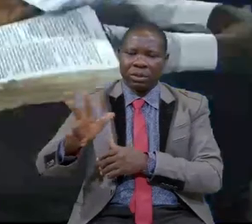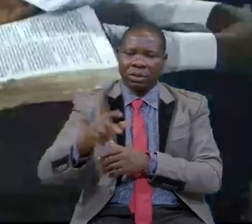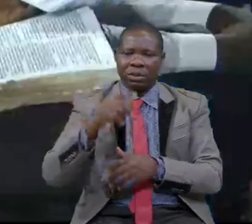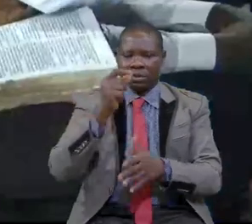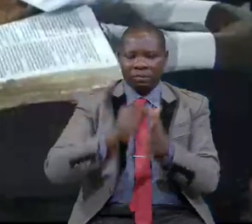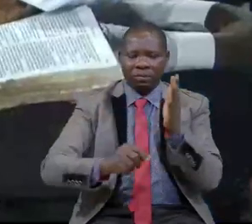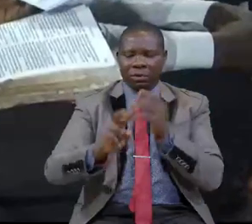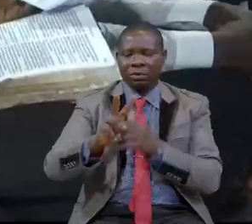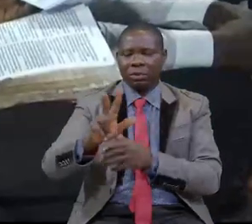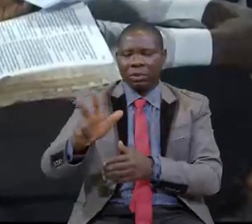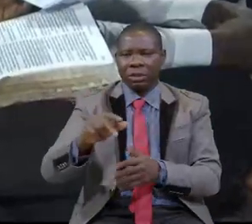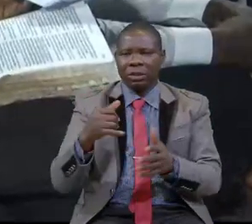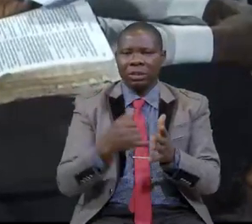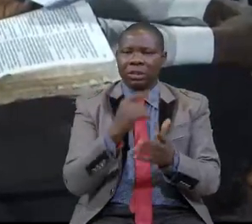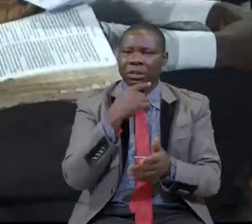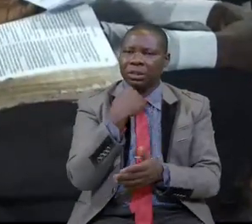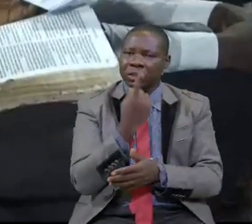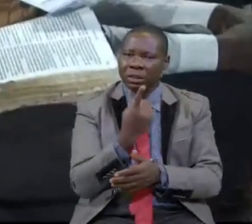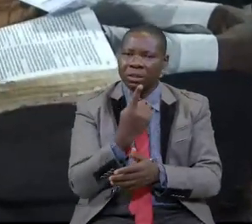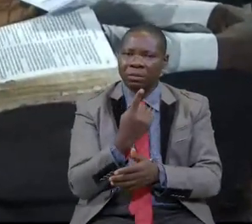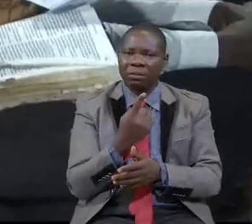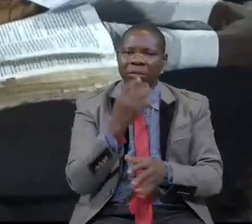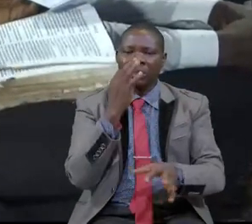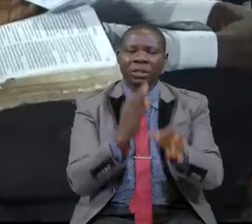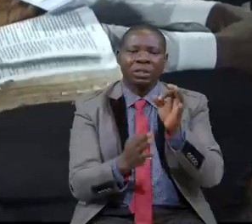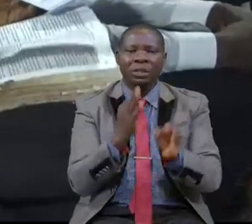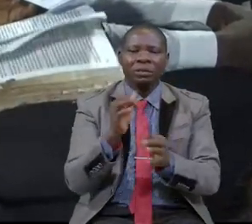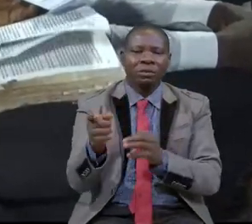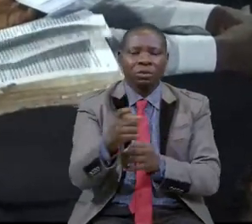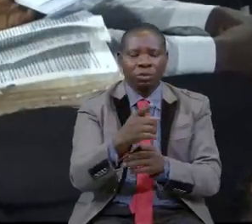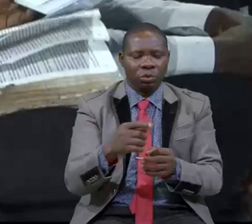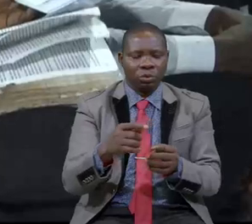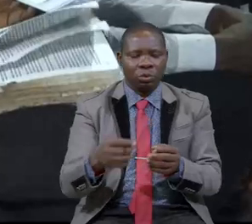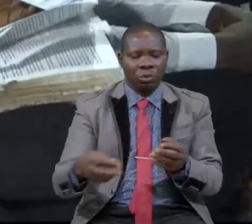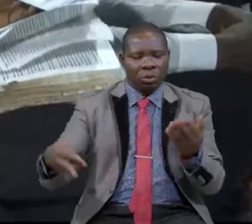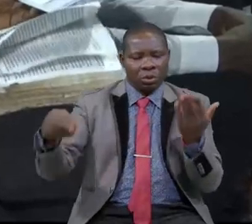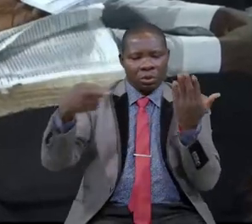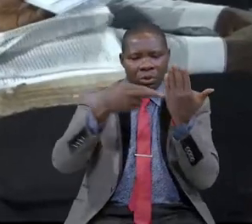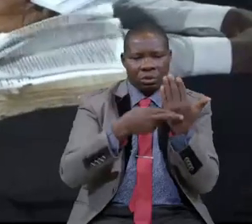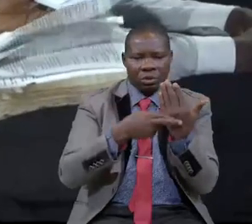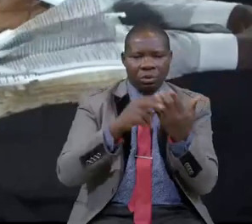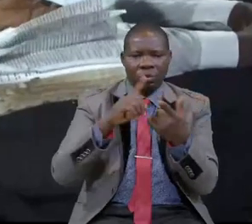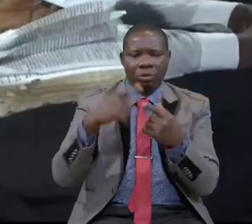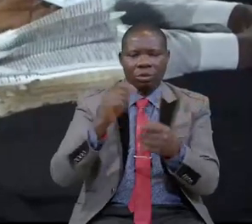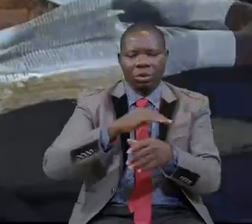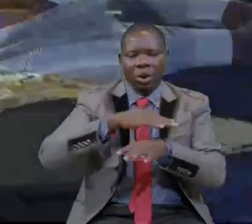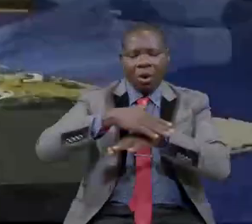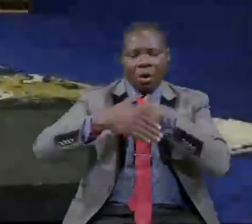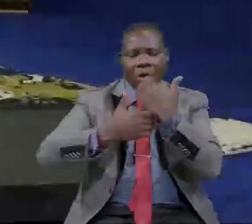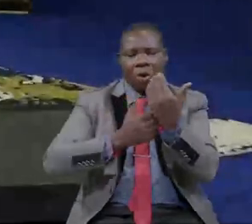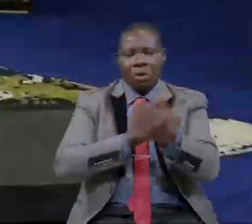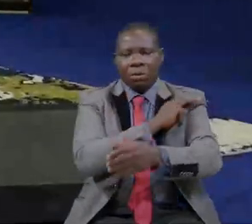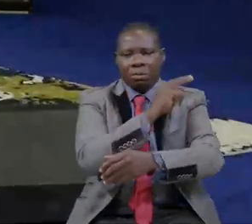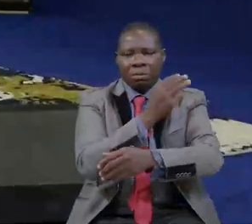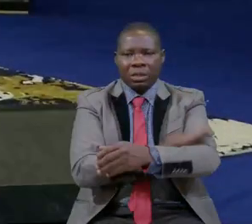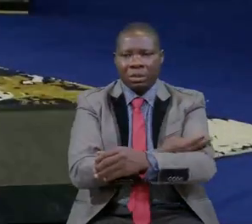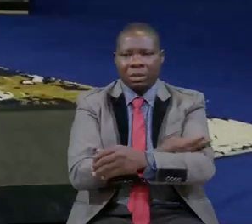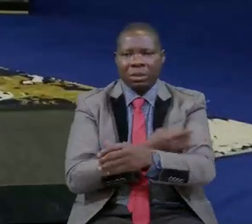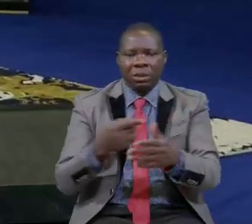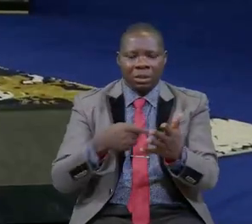it says, if thou return to the Almighty. It's not talking of returning